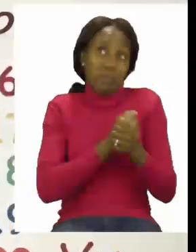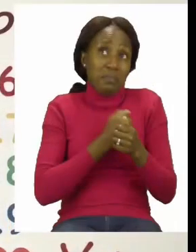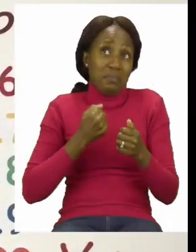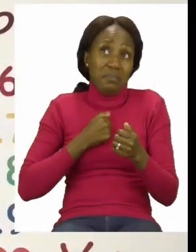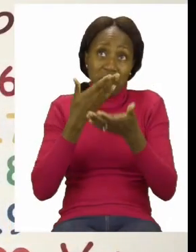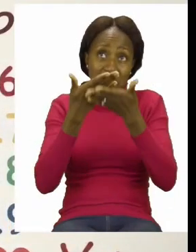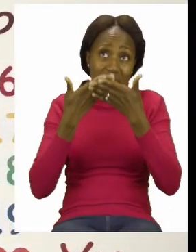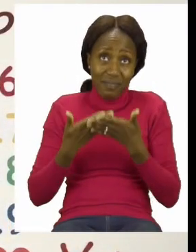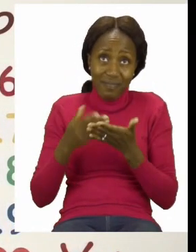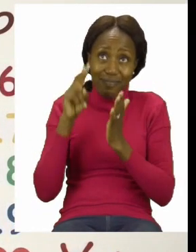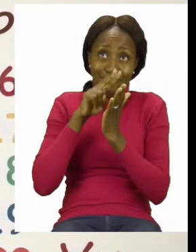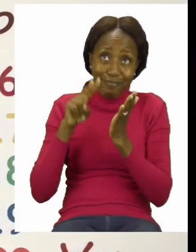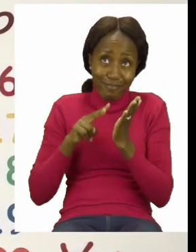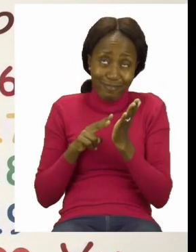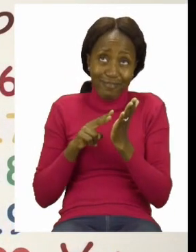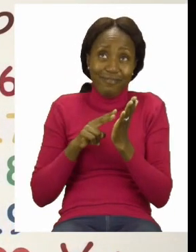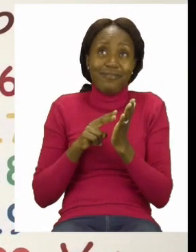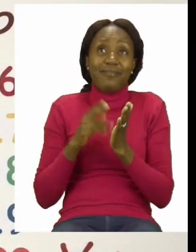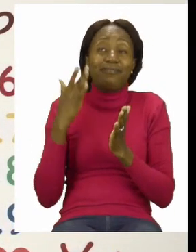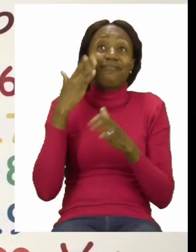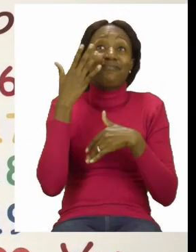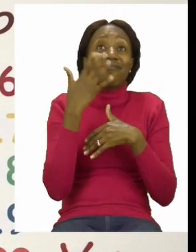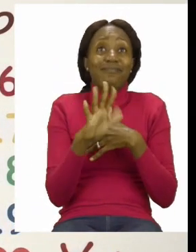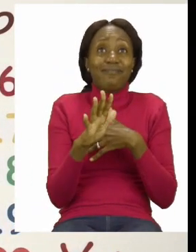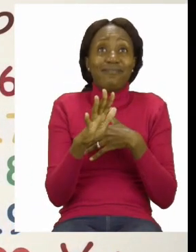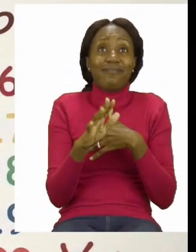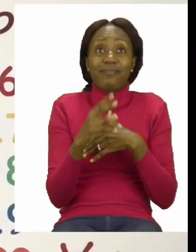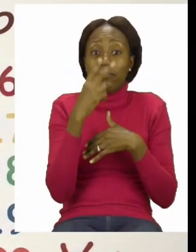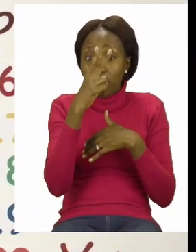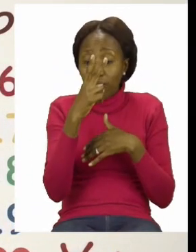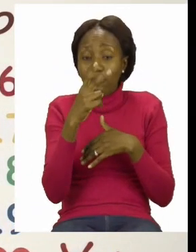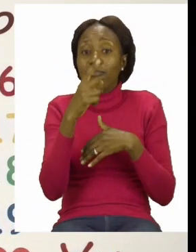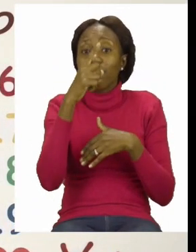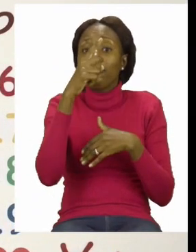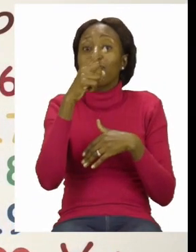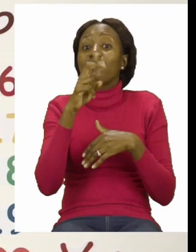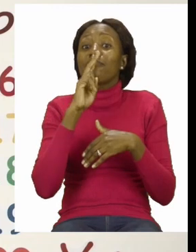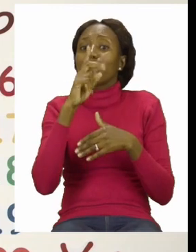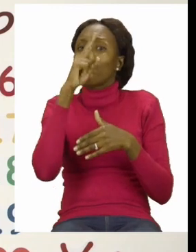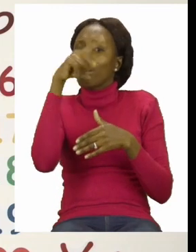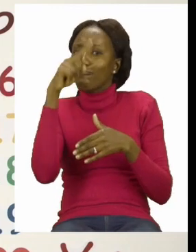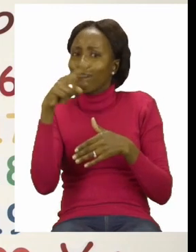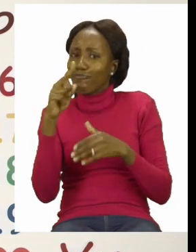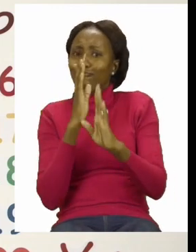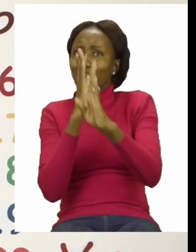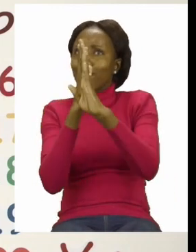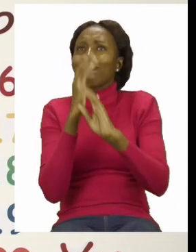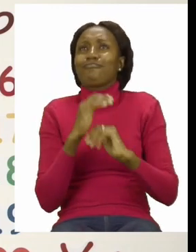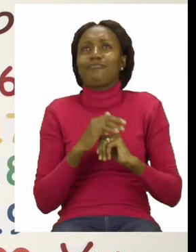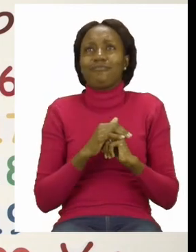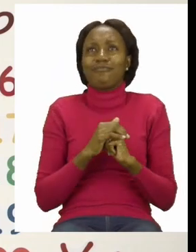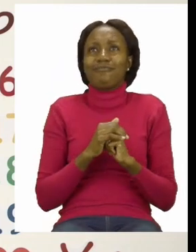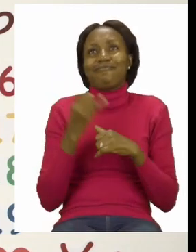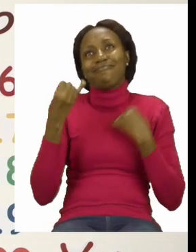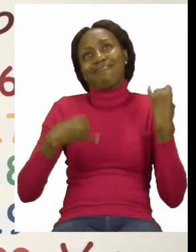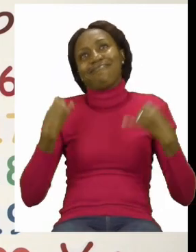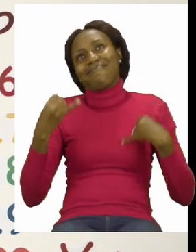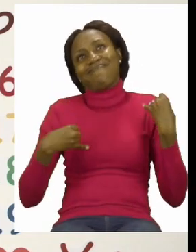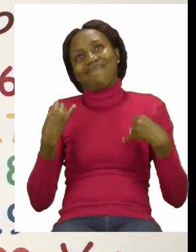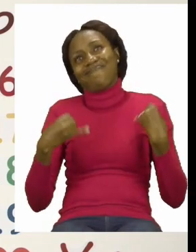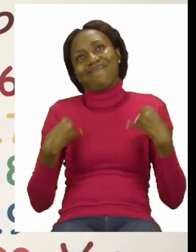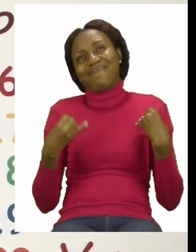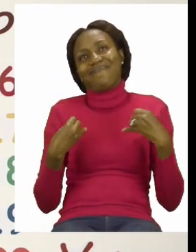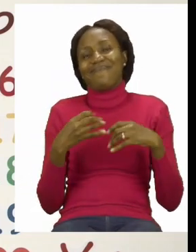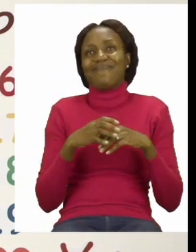you read. And when you're done, check that you have answered everything correctly. Have fun with both